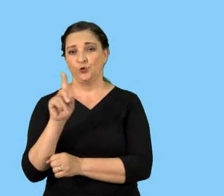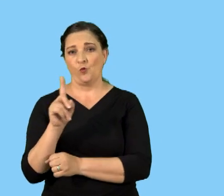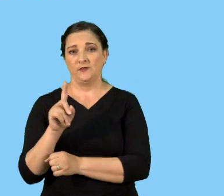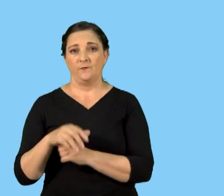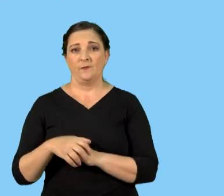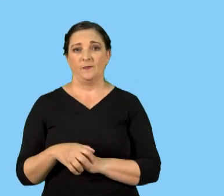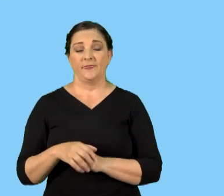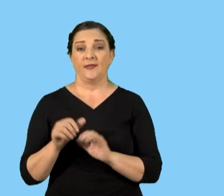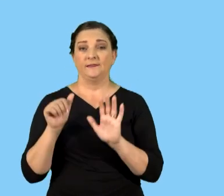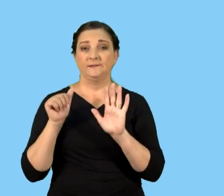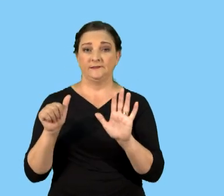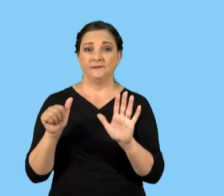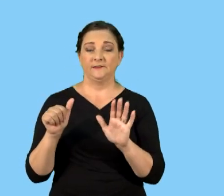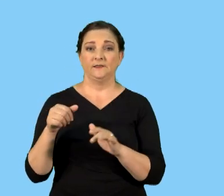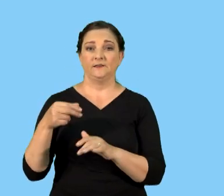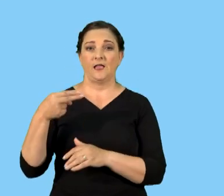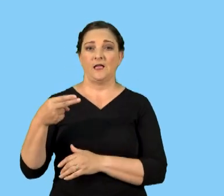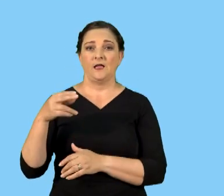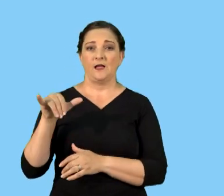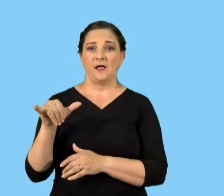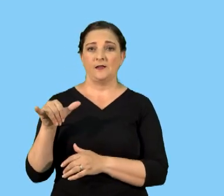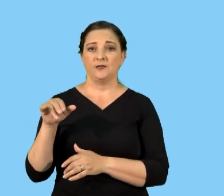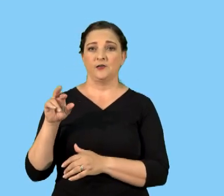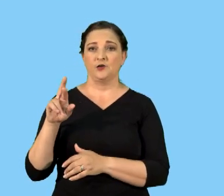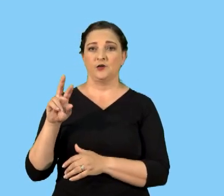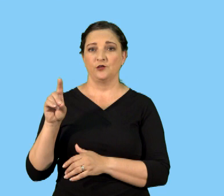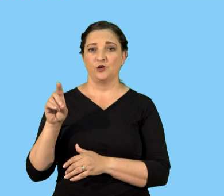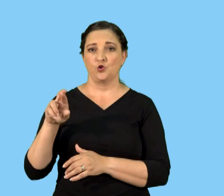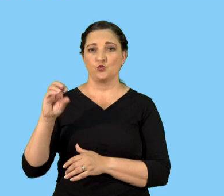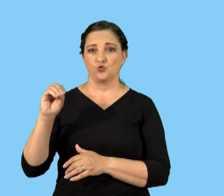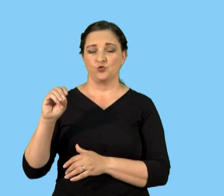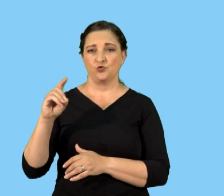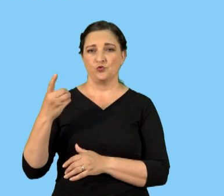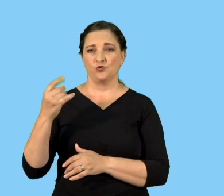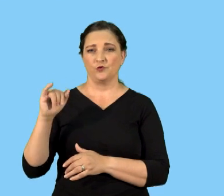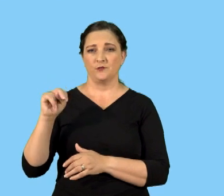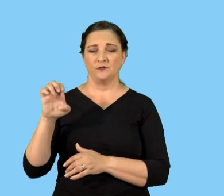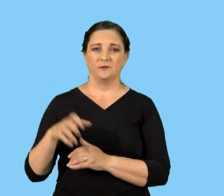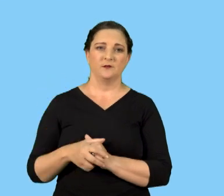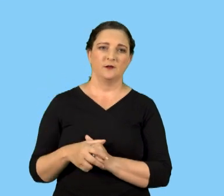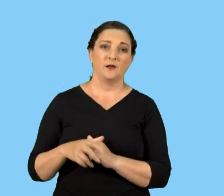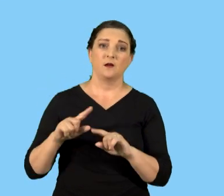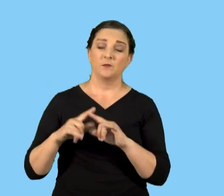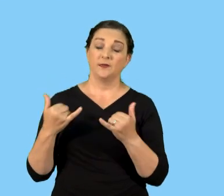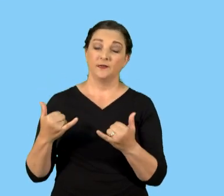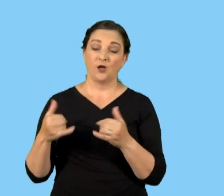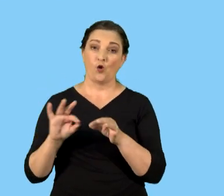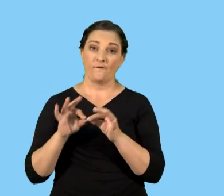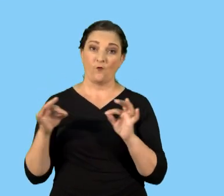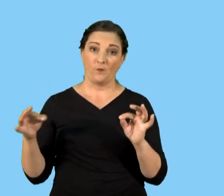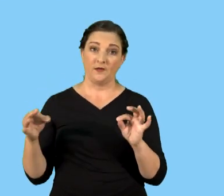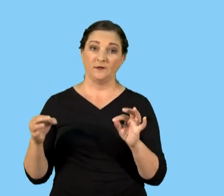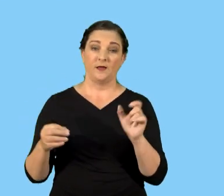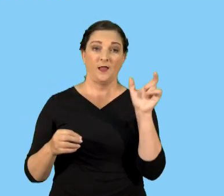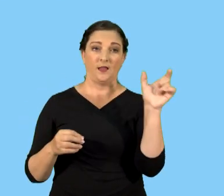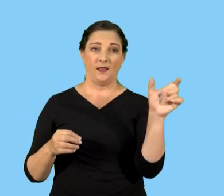times the 2 again is going to be 6 hydrogen. Remember, the 2 in outside the formula